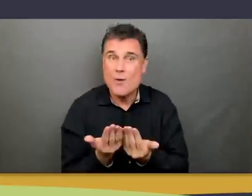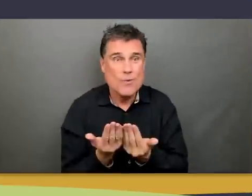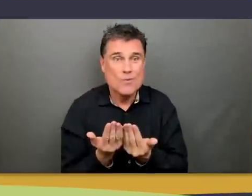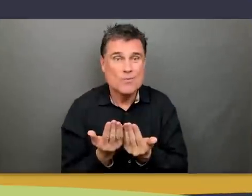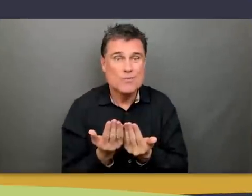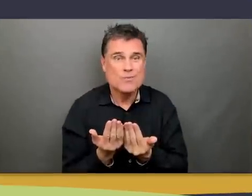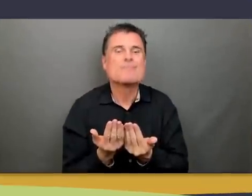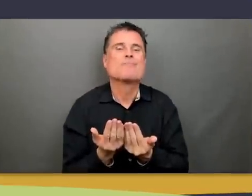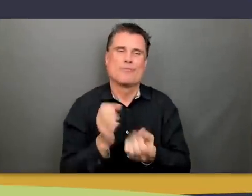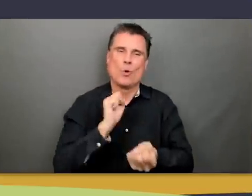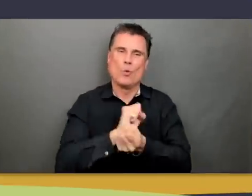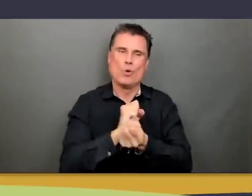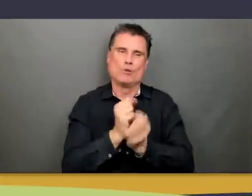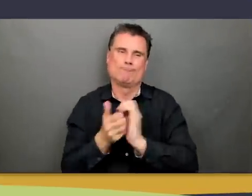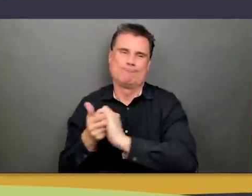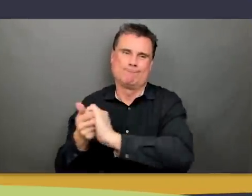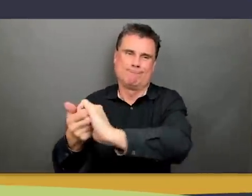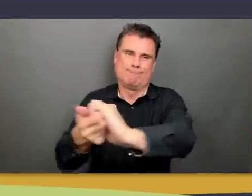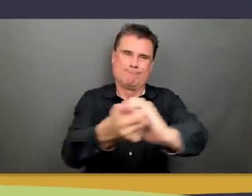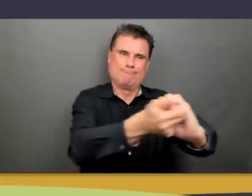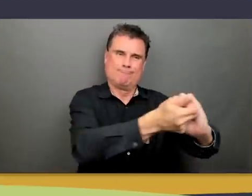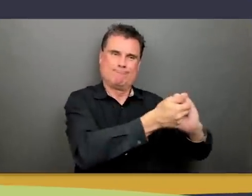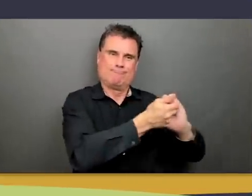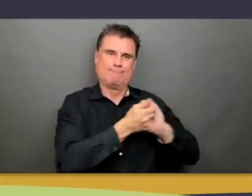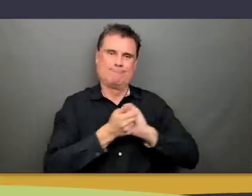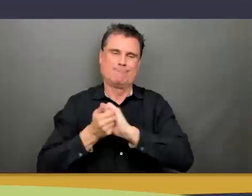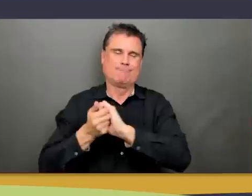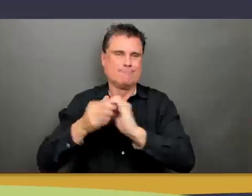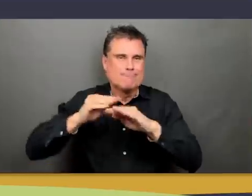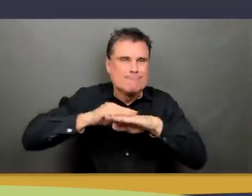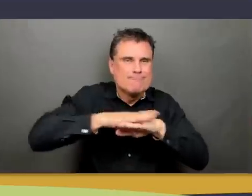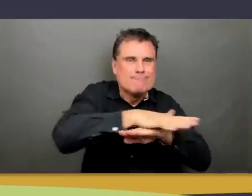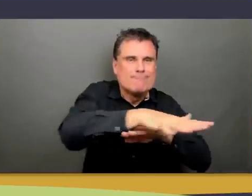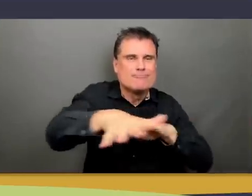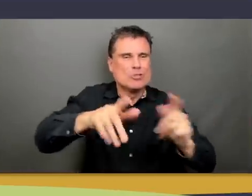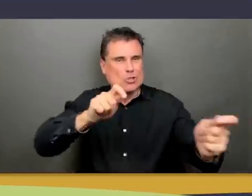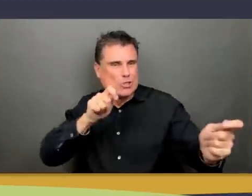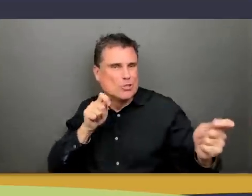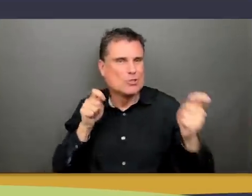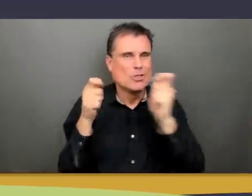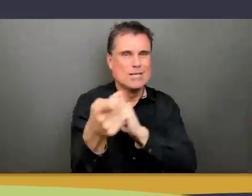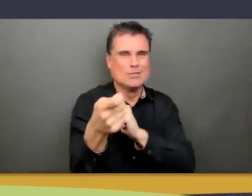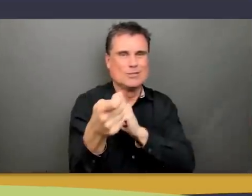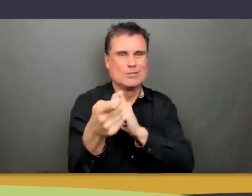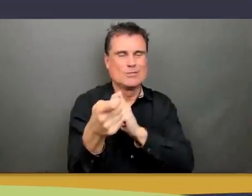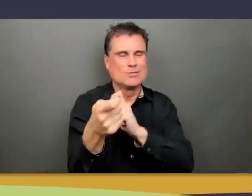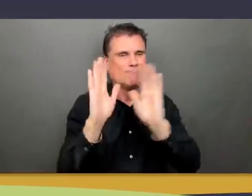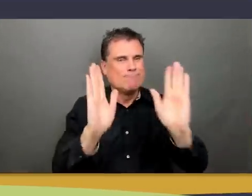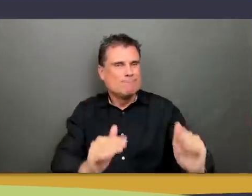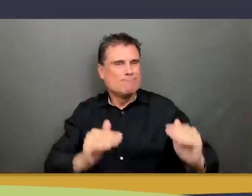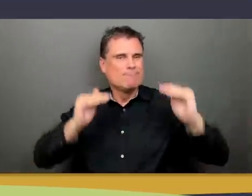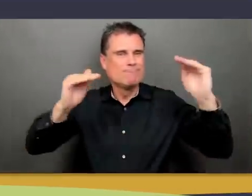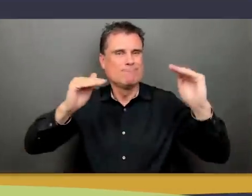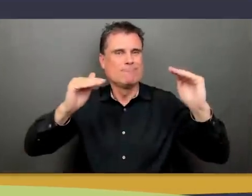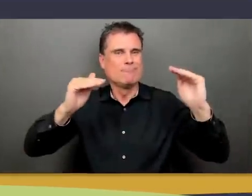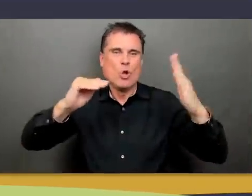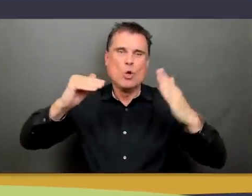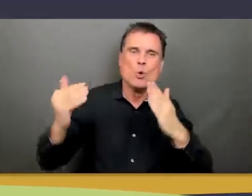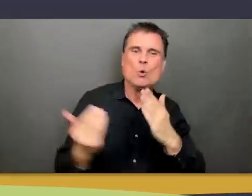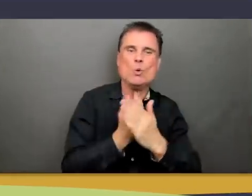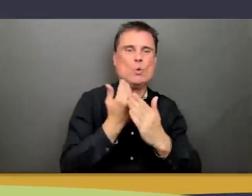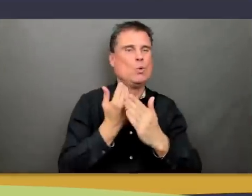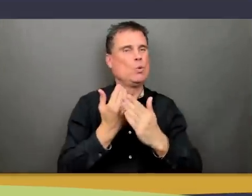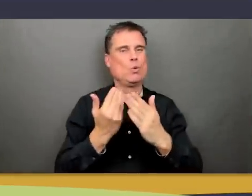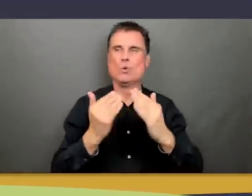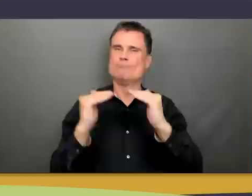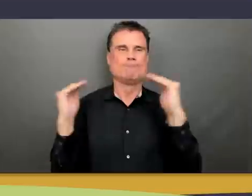justice, you in practice and in search of new modalities beyond the mere survival we've been handed, I come here